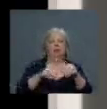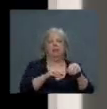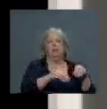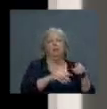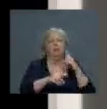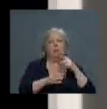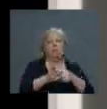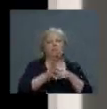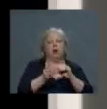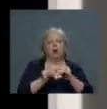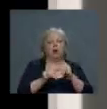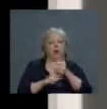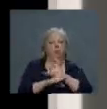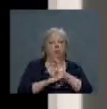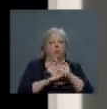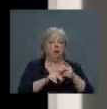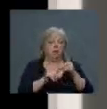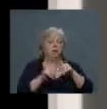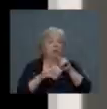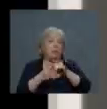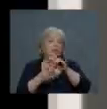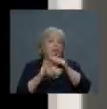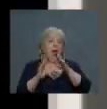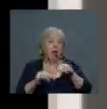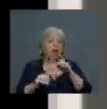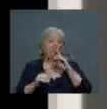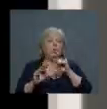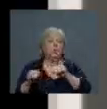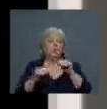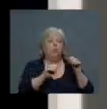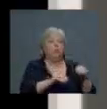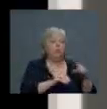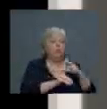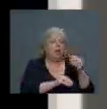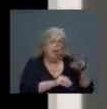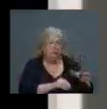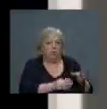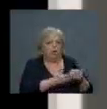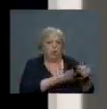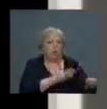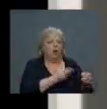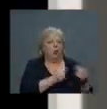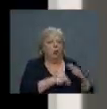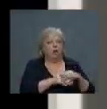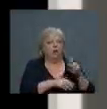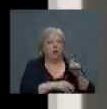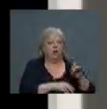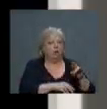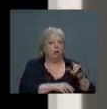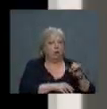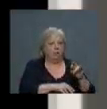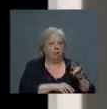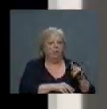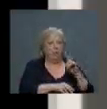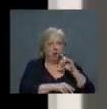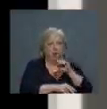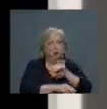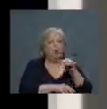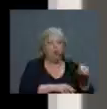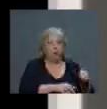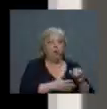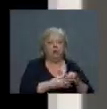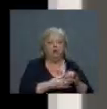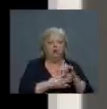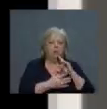parking space. But we're relocating that house, and we've actually purchased some property over on Maryland. Okay. And that's where this house is being moved. So it addresses